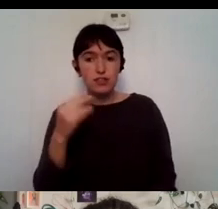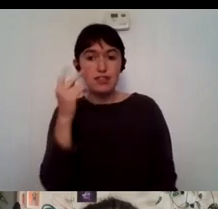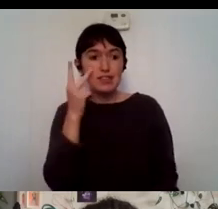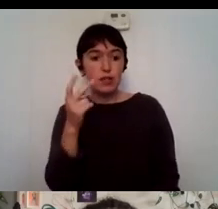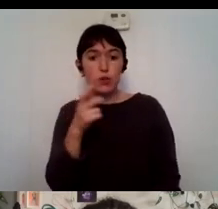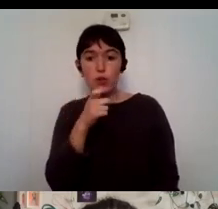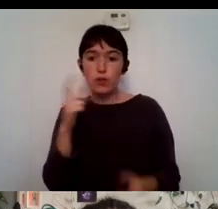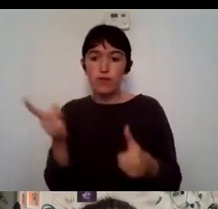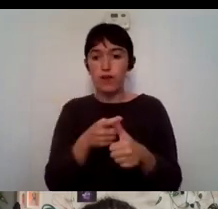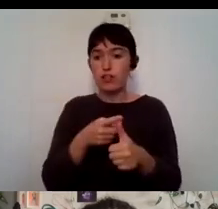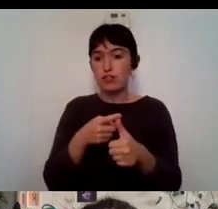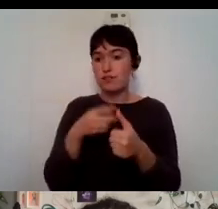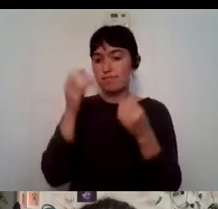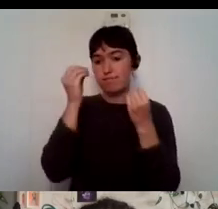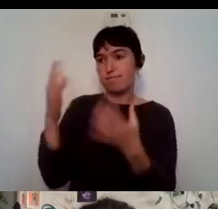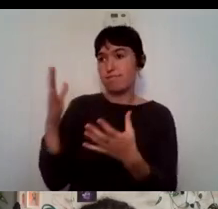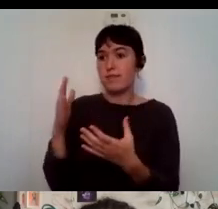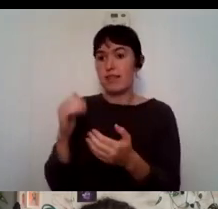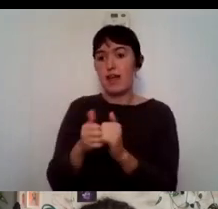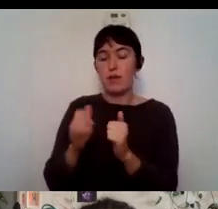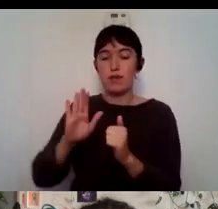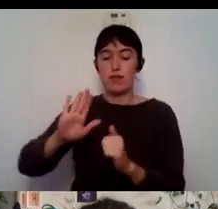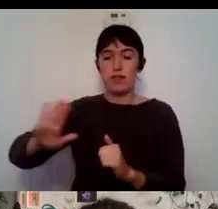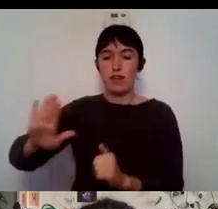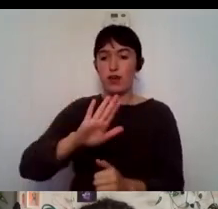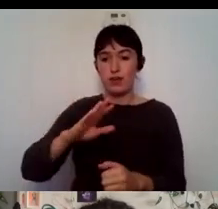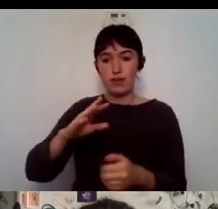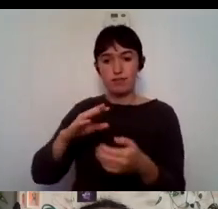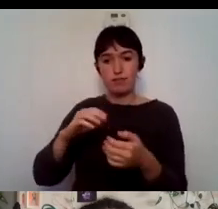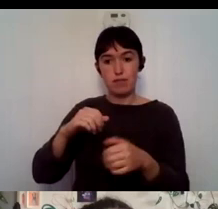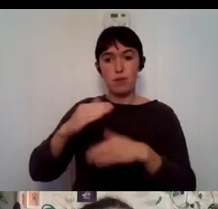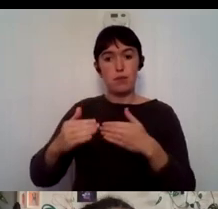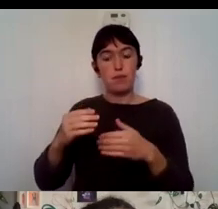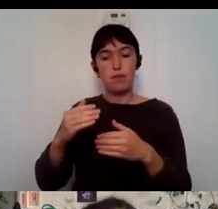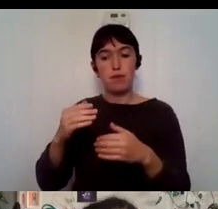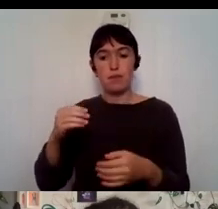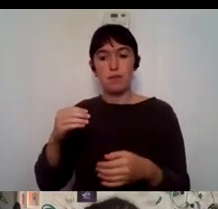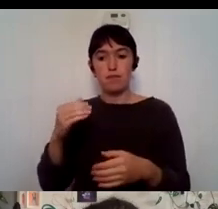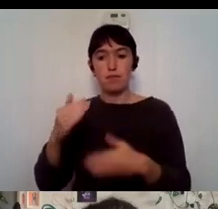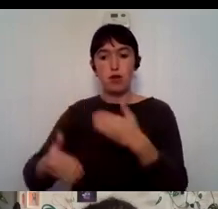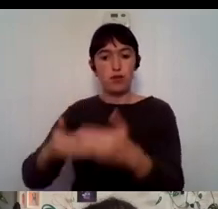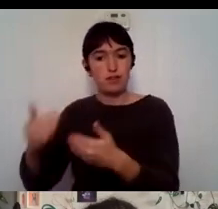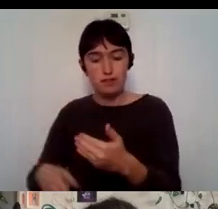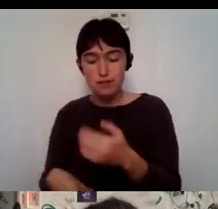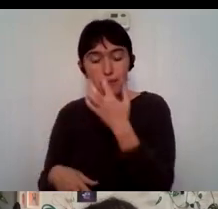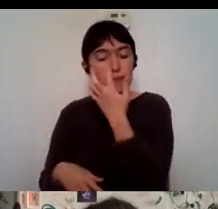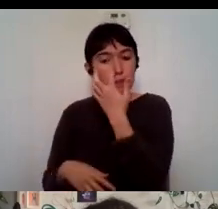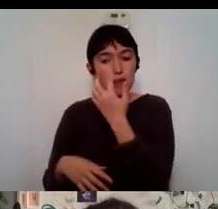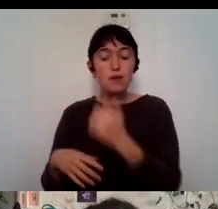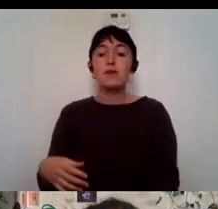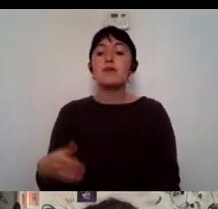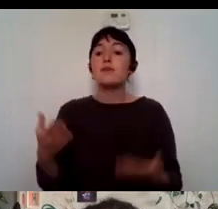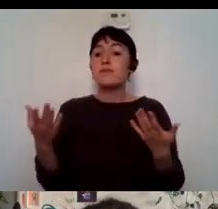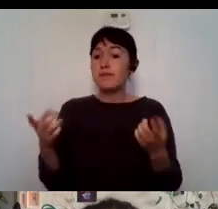went into to decide what they thought their opponent was going to do. And we found this absolutely fascinating. And then we ended up